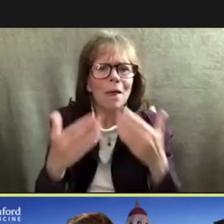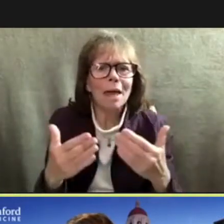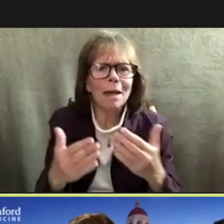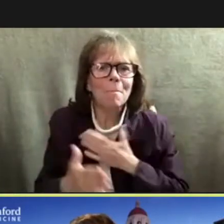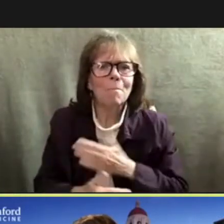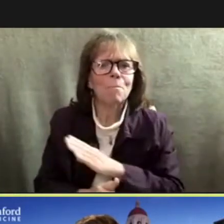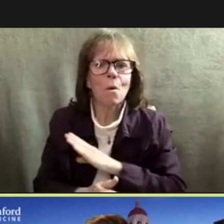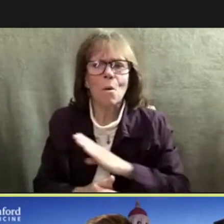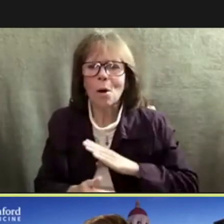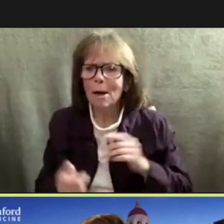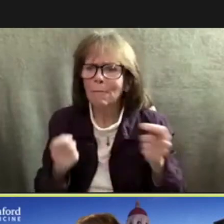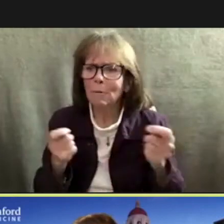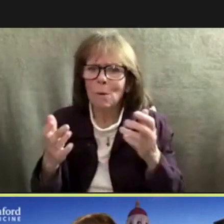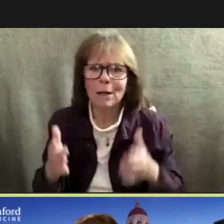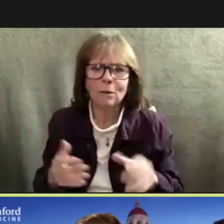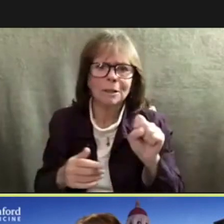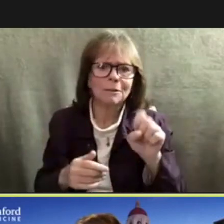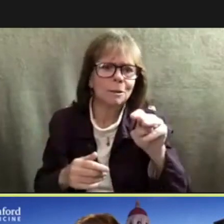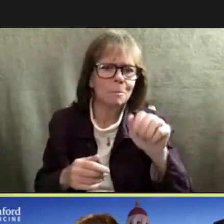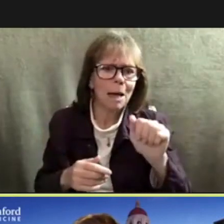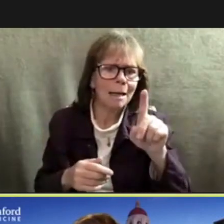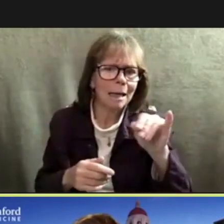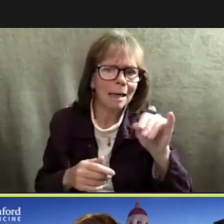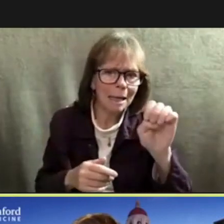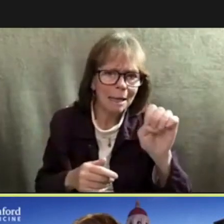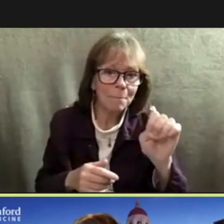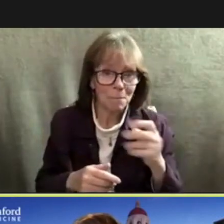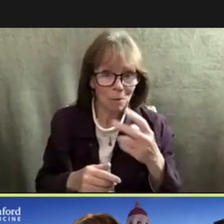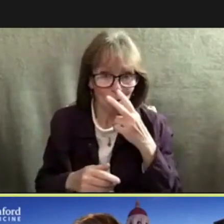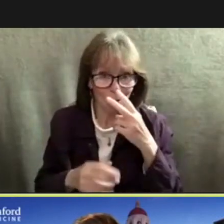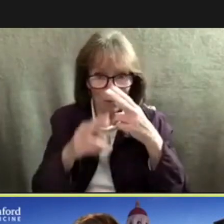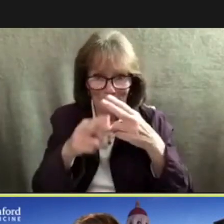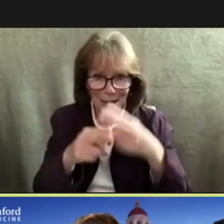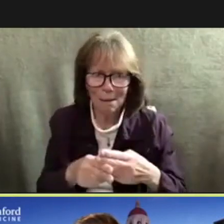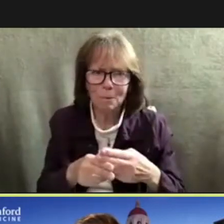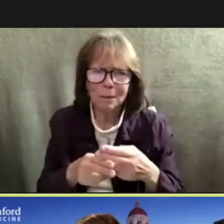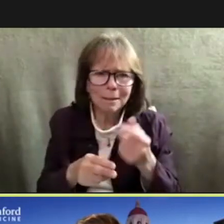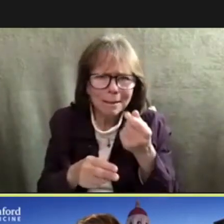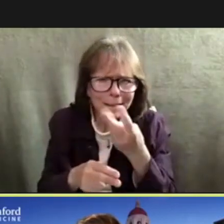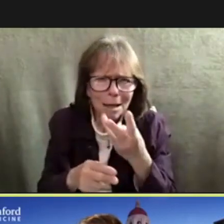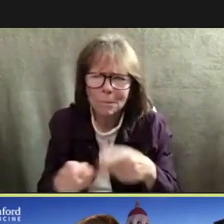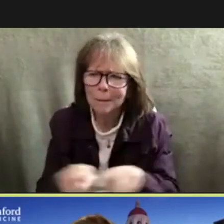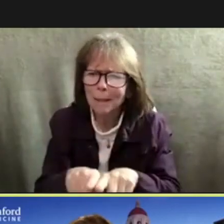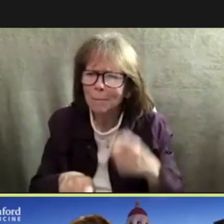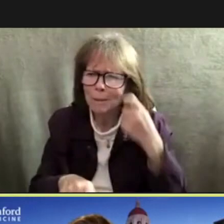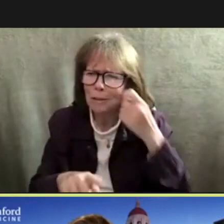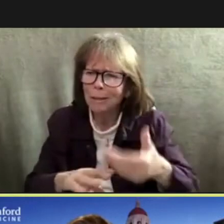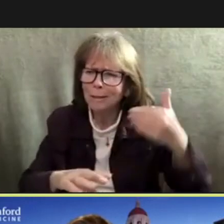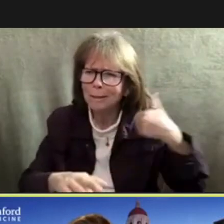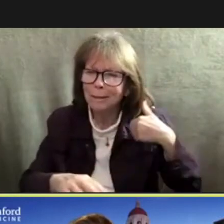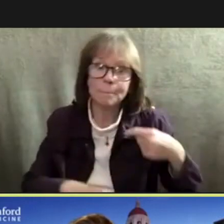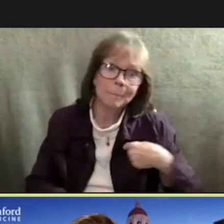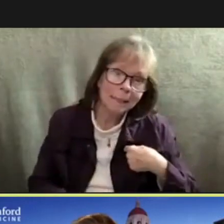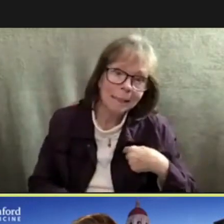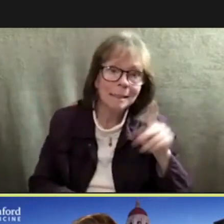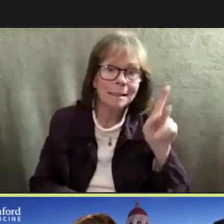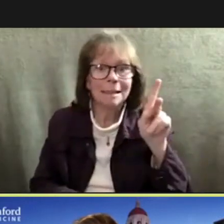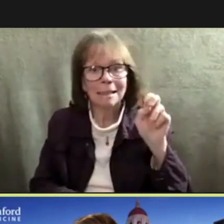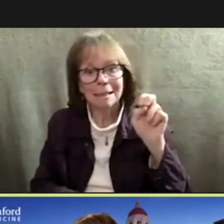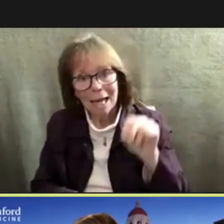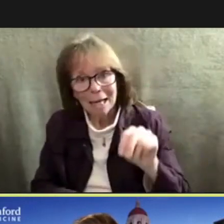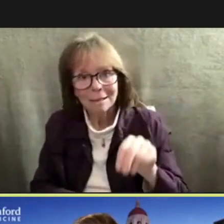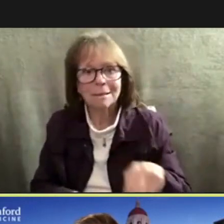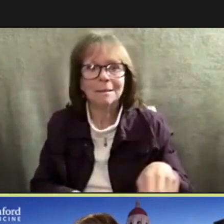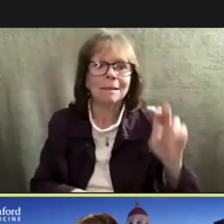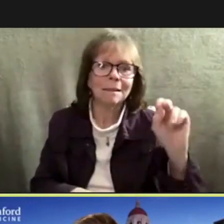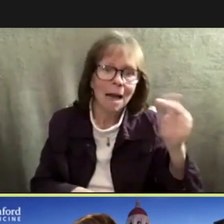of directors of SMATI. You'll see that these names repeat somewhat. Me and Ken, Doug,